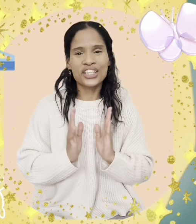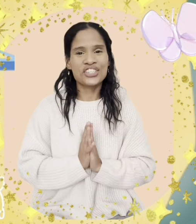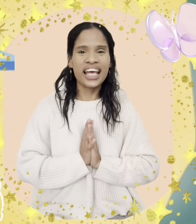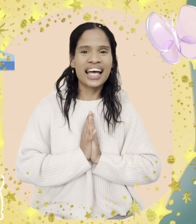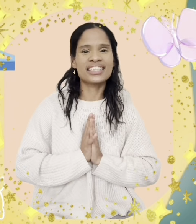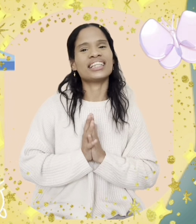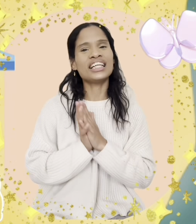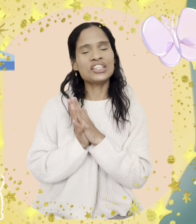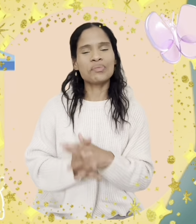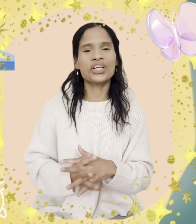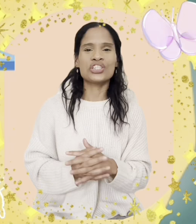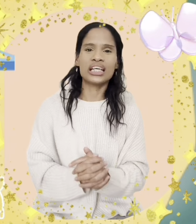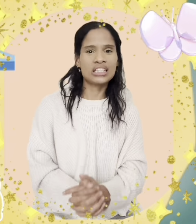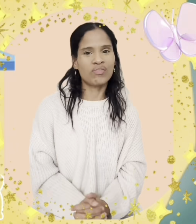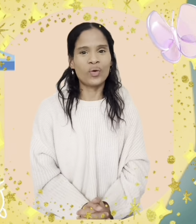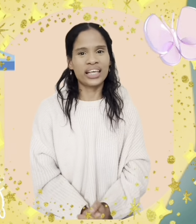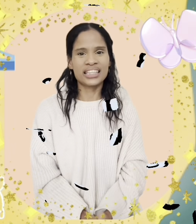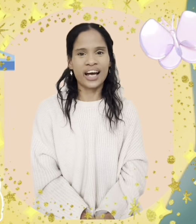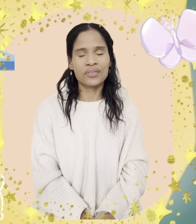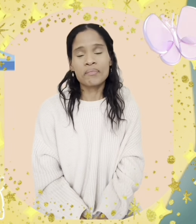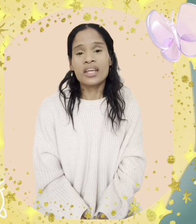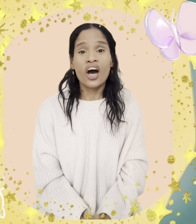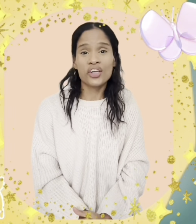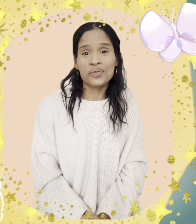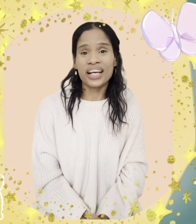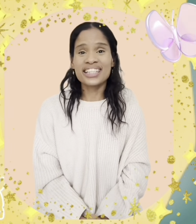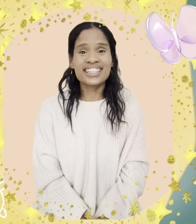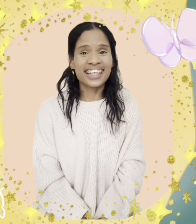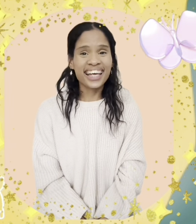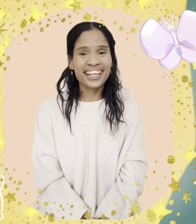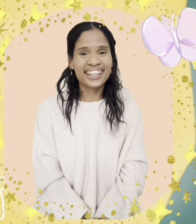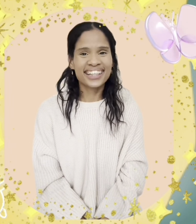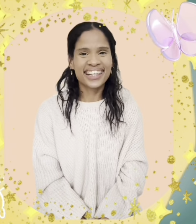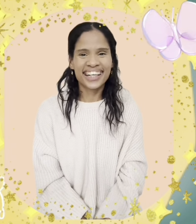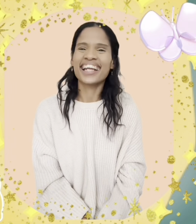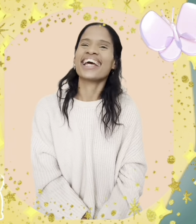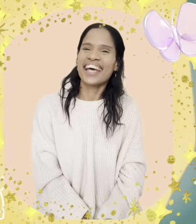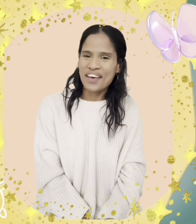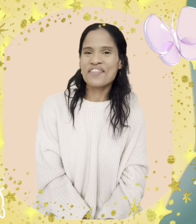London Bridge. Yes, London Bridge is falling down. Are you ready to sing?